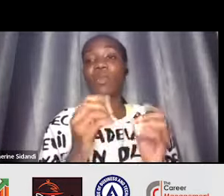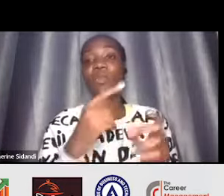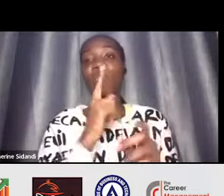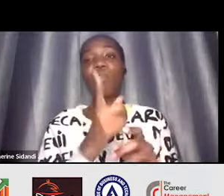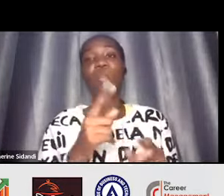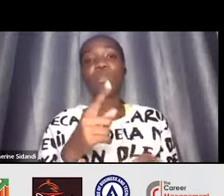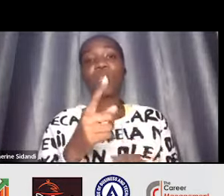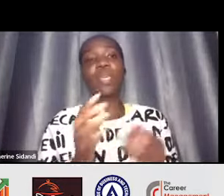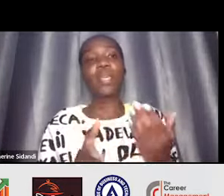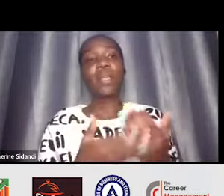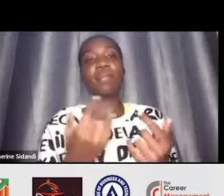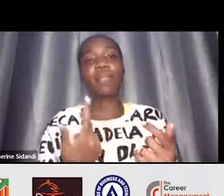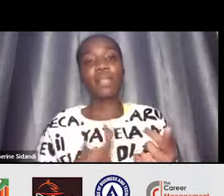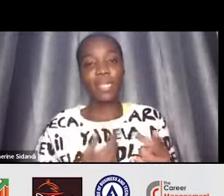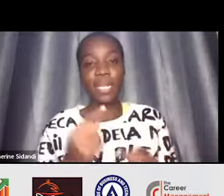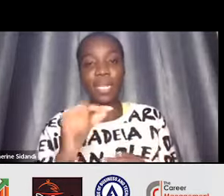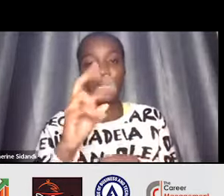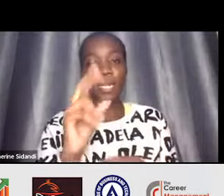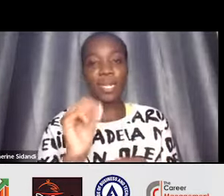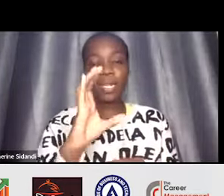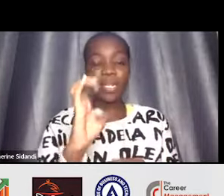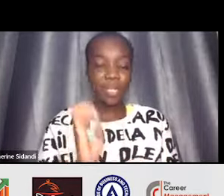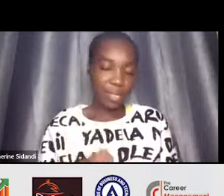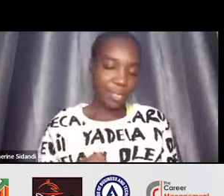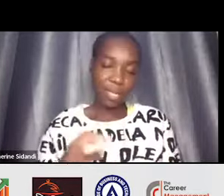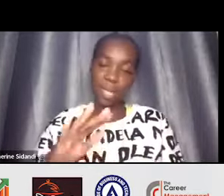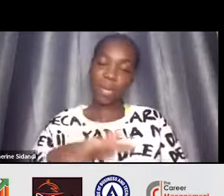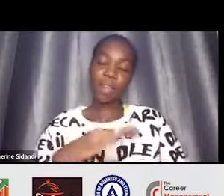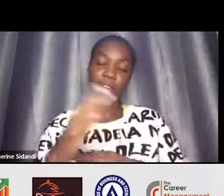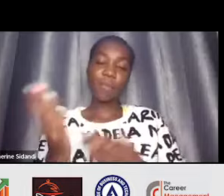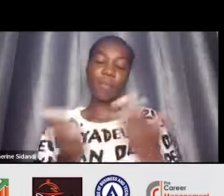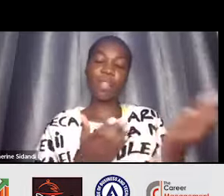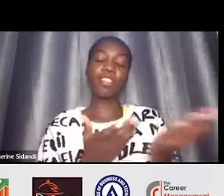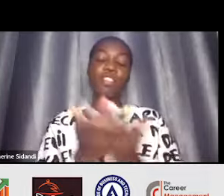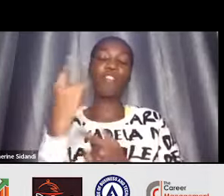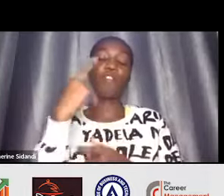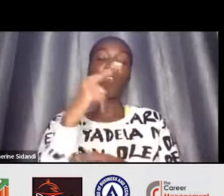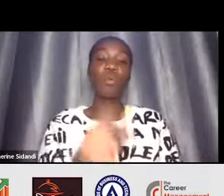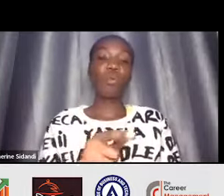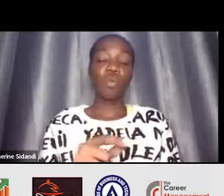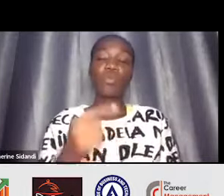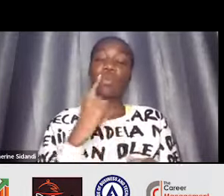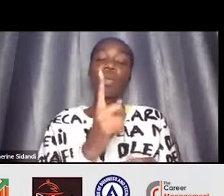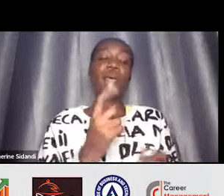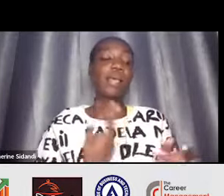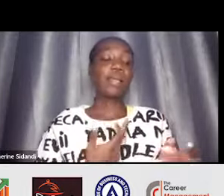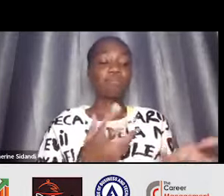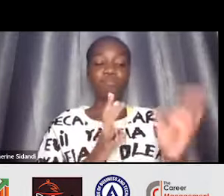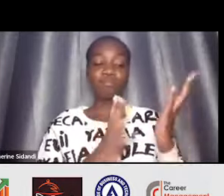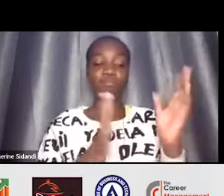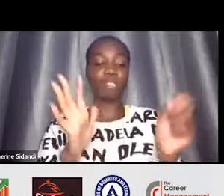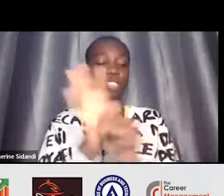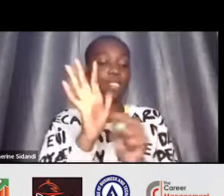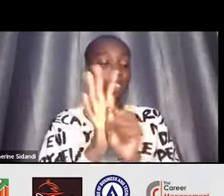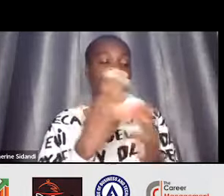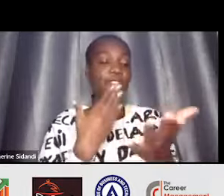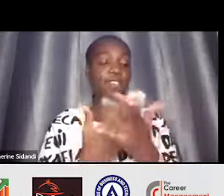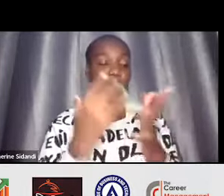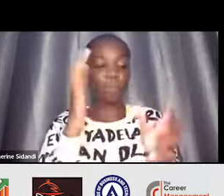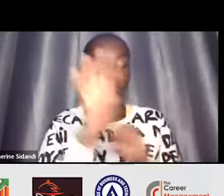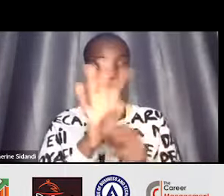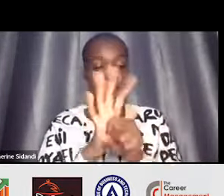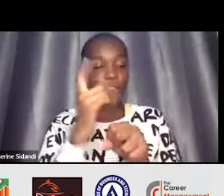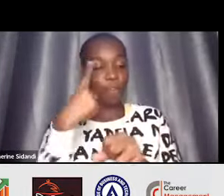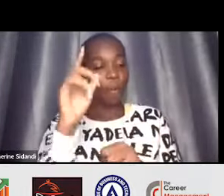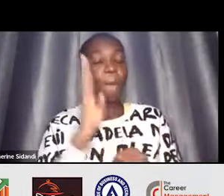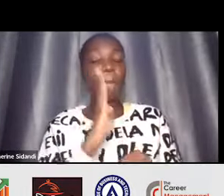grace is sufficient to continue bringing these sessions to you. So we appreciate you, our audience. We can't do this without you. Thank you very much for being here. Thank you very much for those